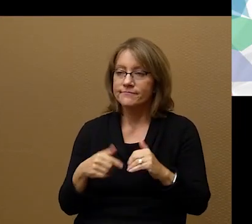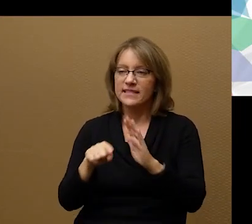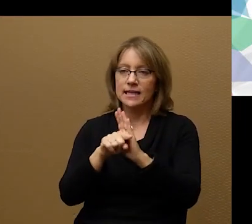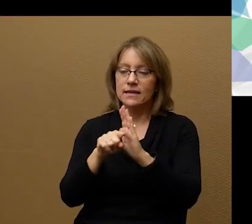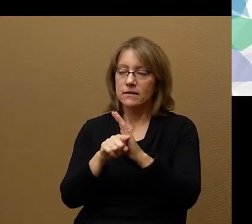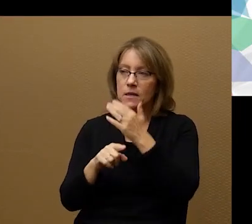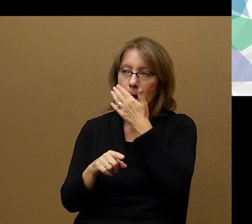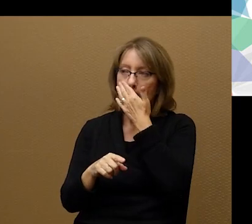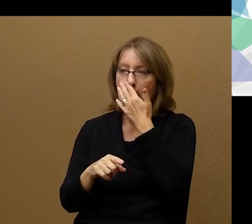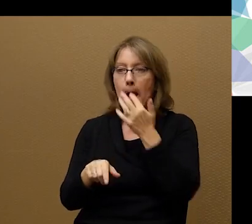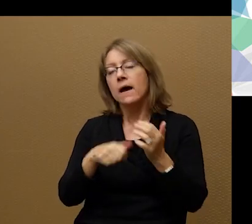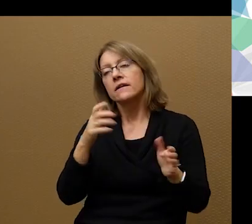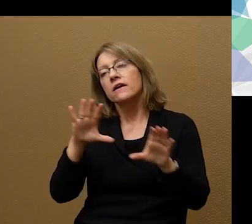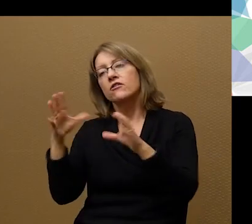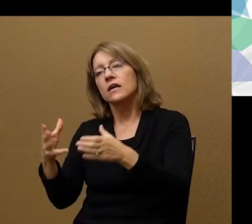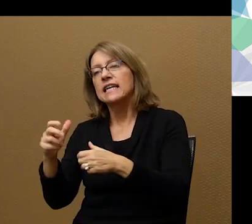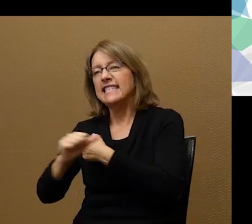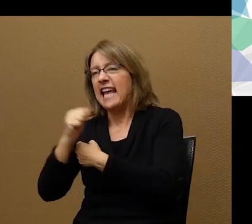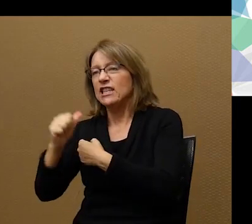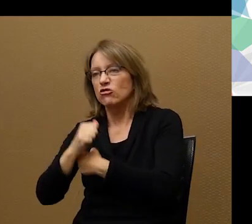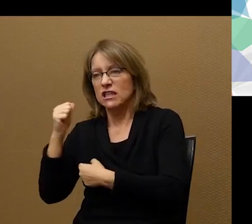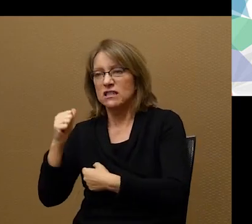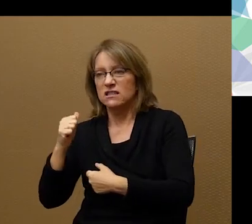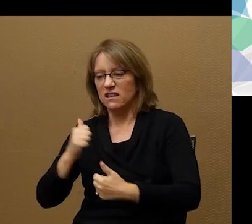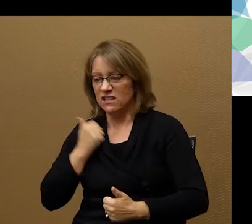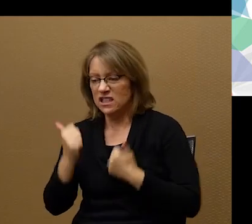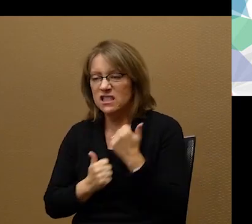behaviors, aggression, self-harm.